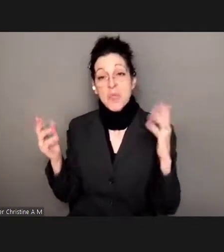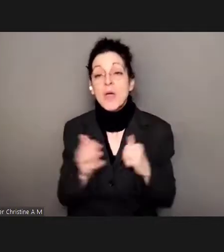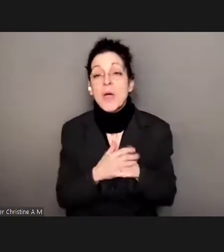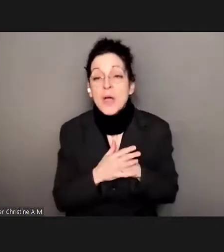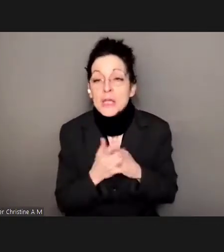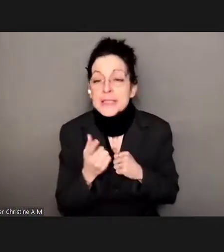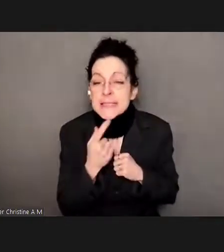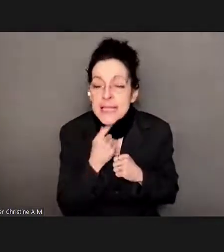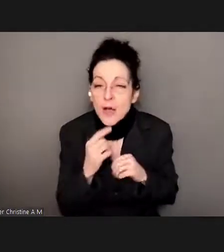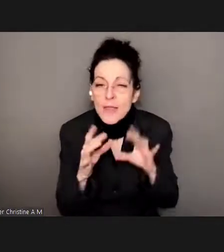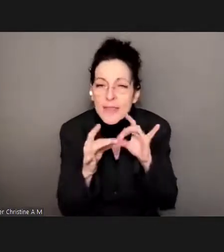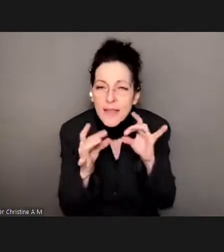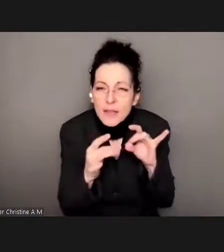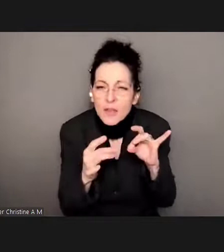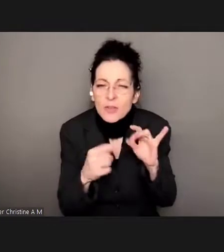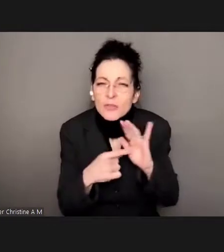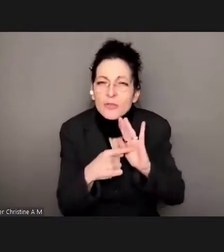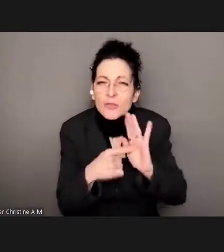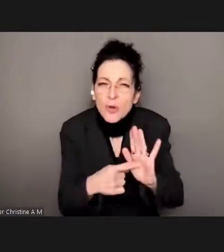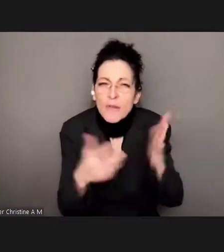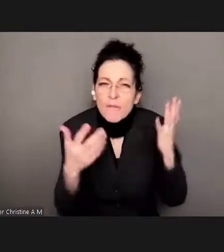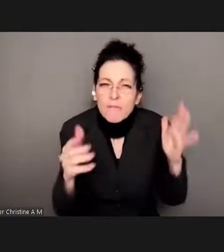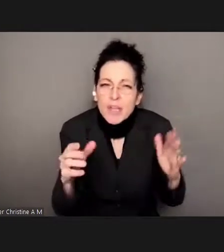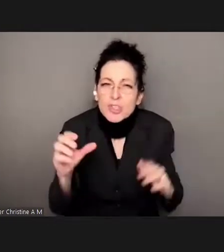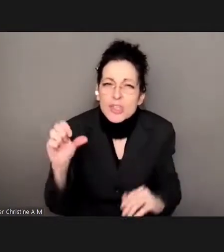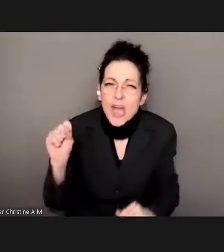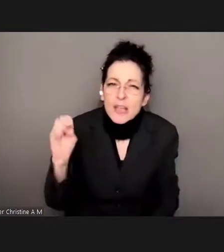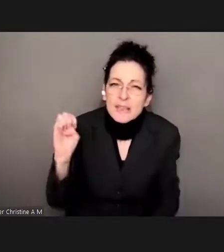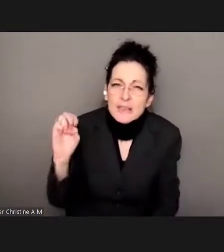sent. I'll try forwarding it to your Gmail.